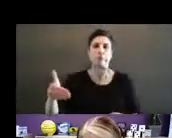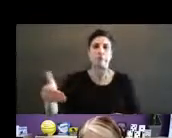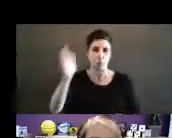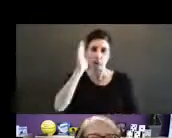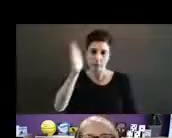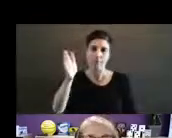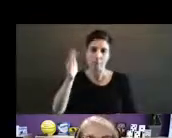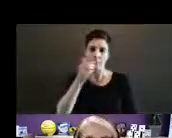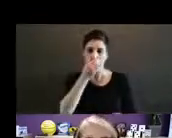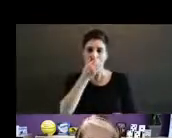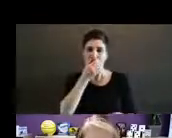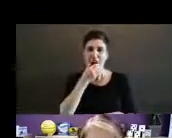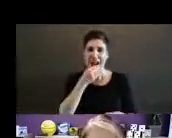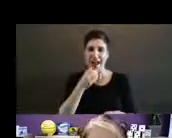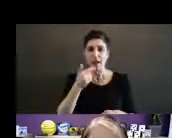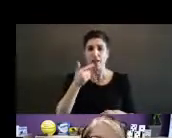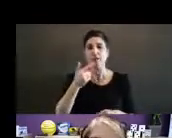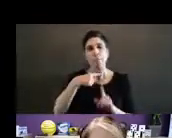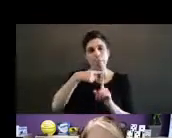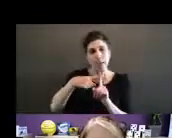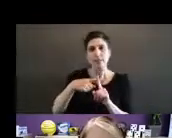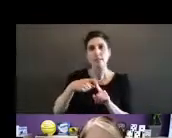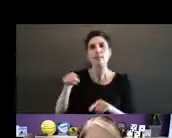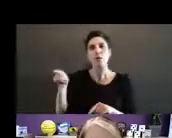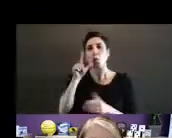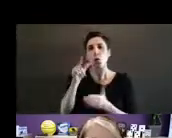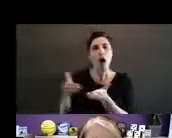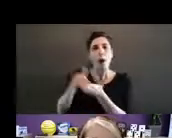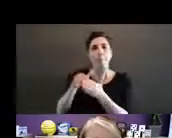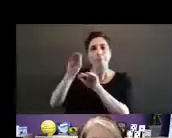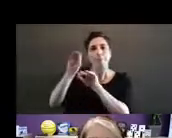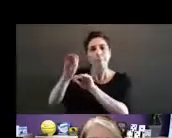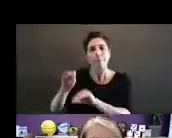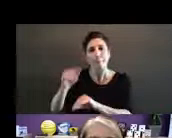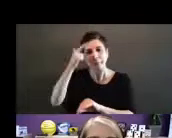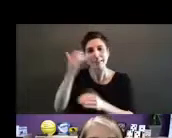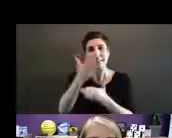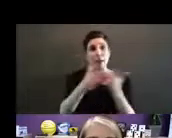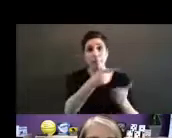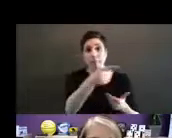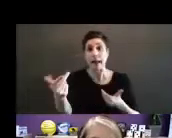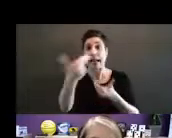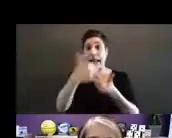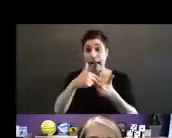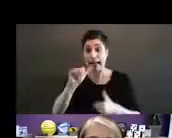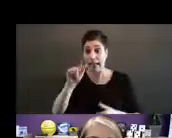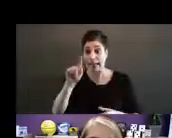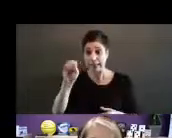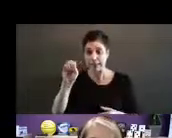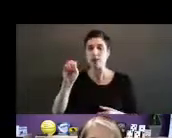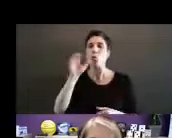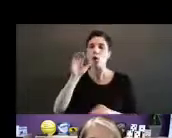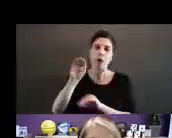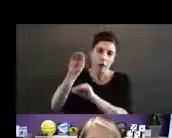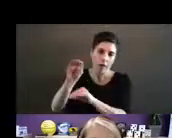course, as people come in, they can't see them if they weren't here when the links were put in. So she'll keep adding those links.